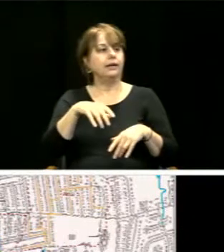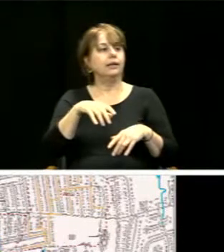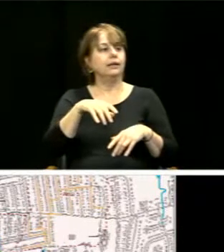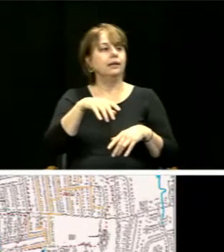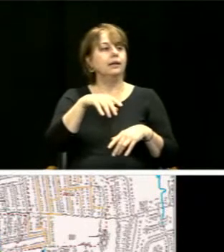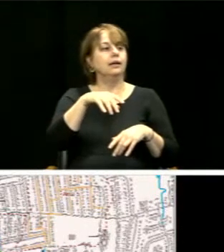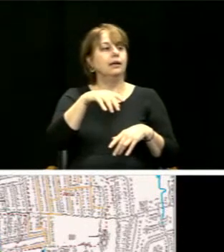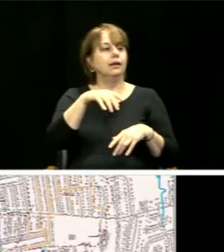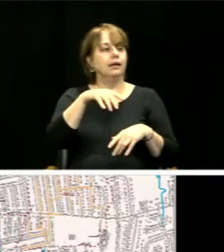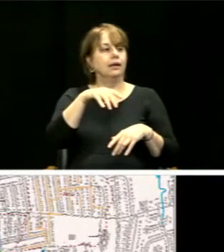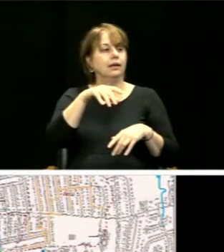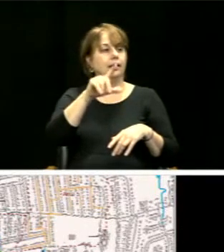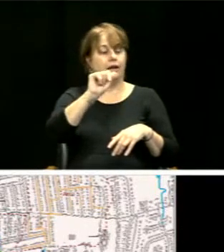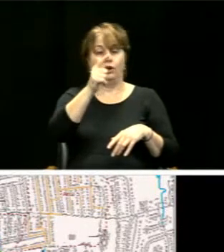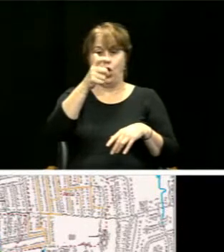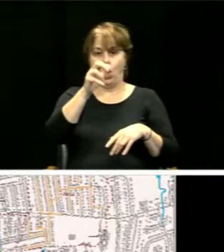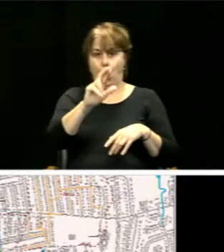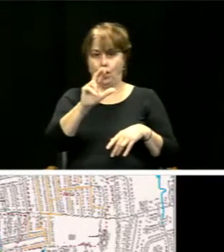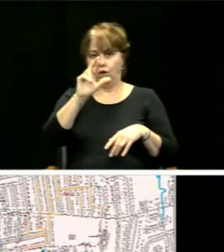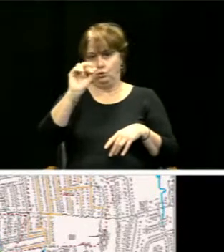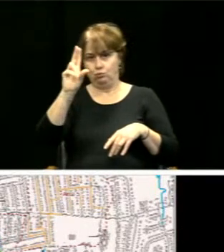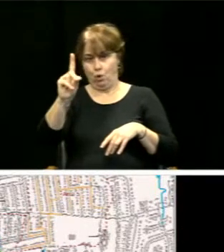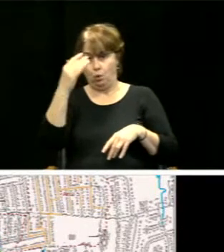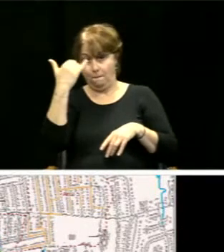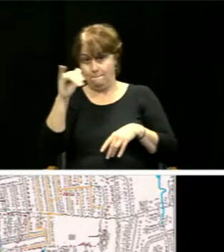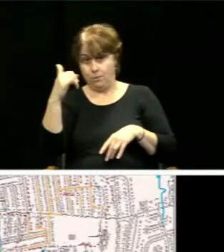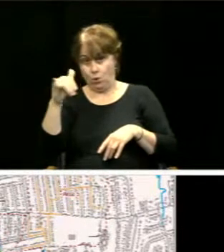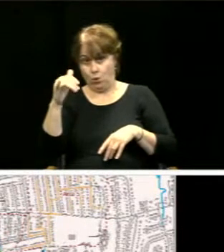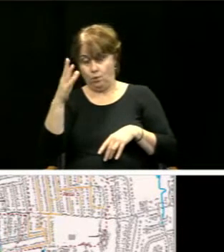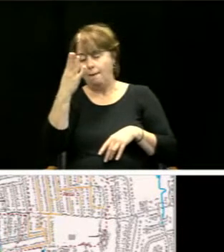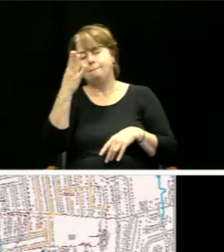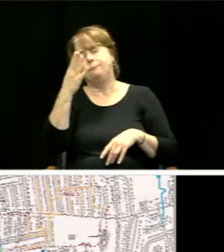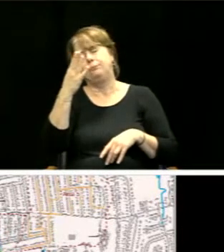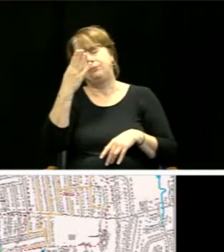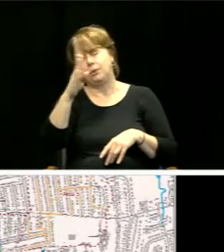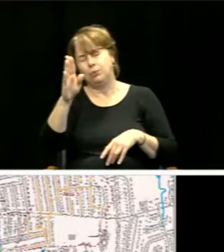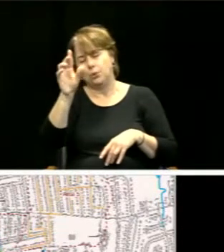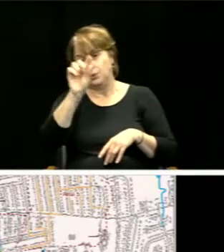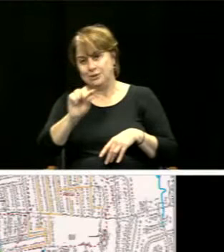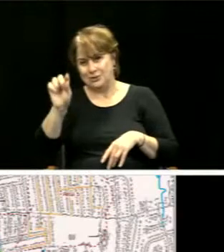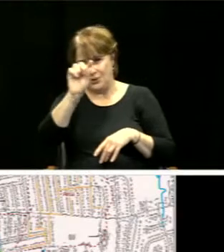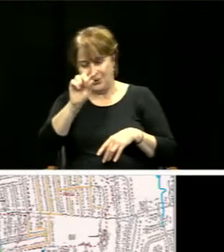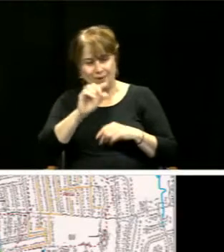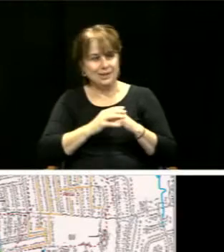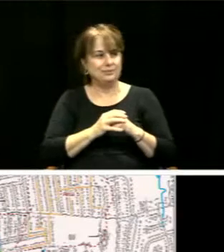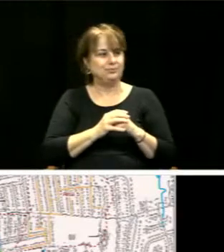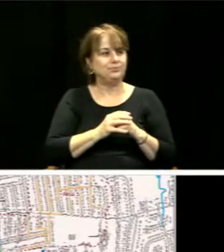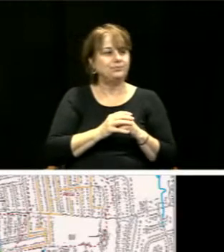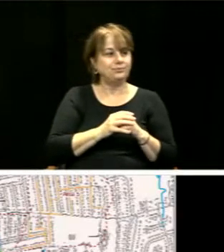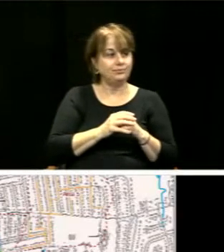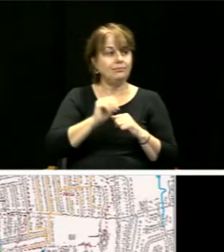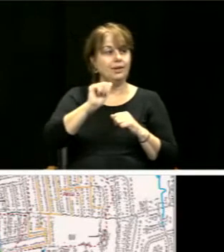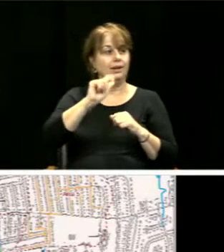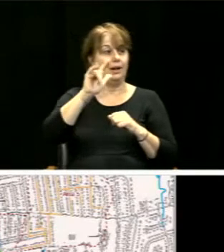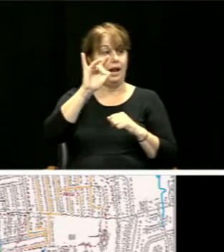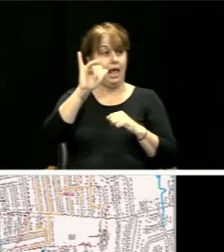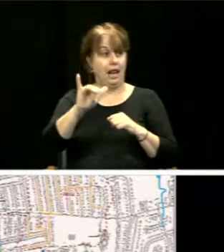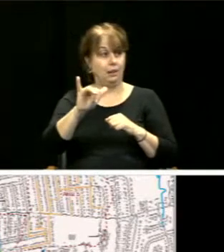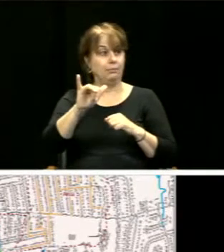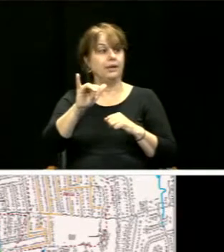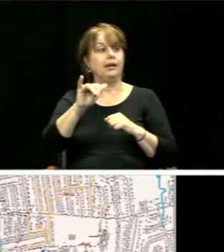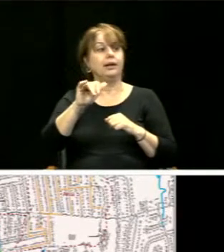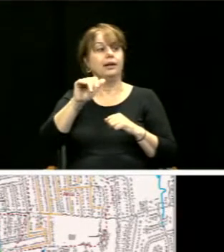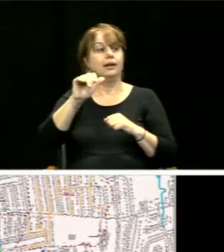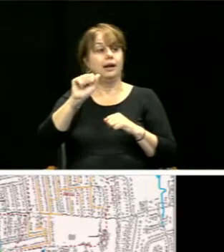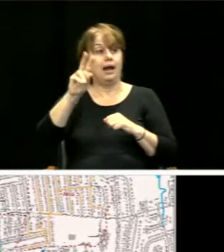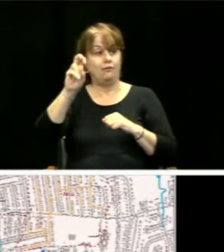Road culverts. They're this blue circle. And then the most northerly culvert is the Albany Ave culvert, which is like a